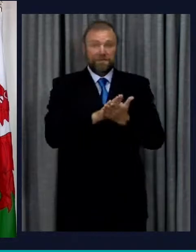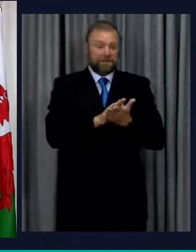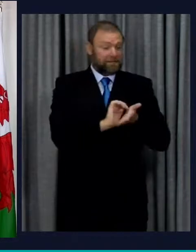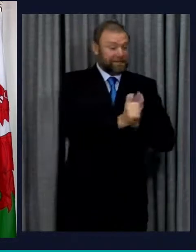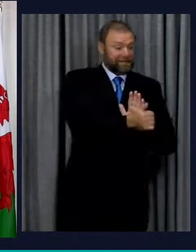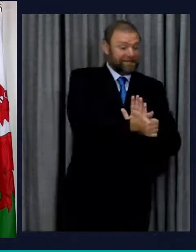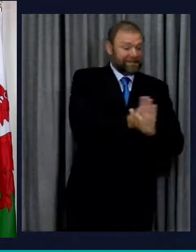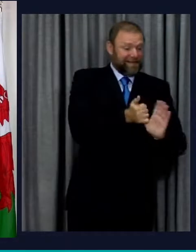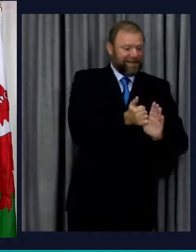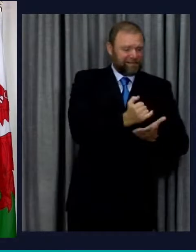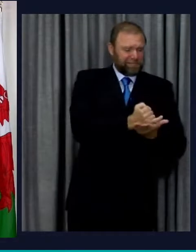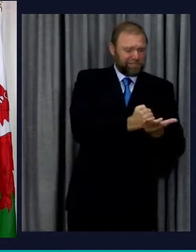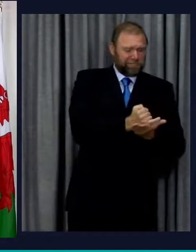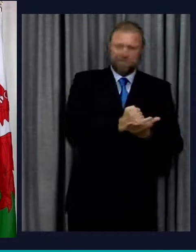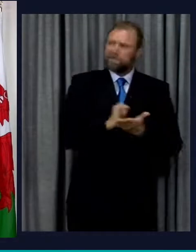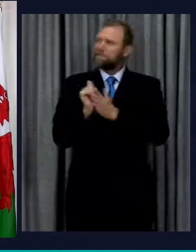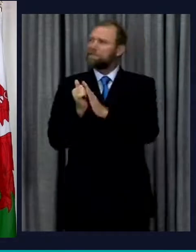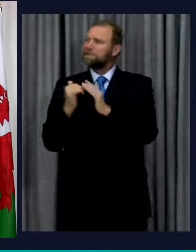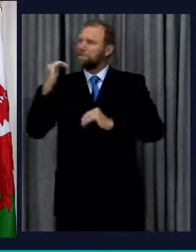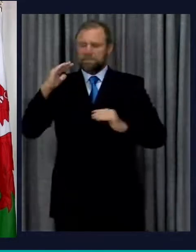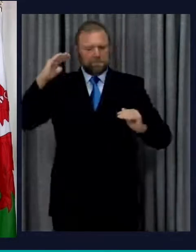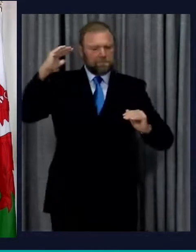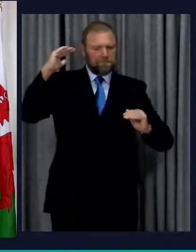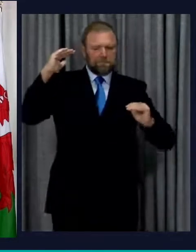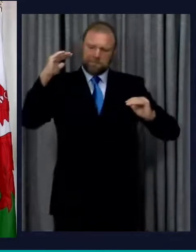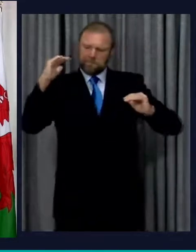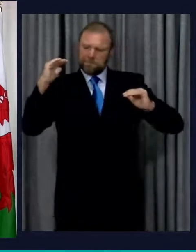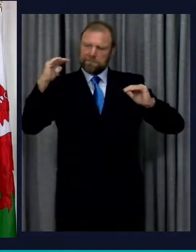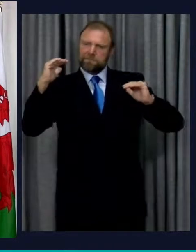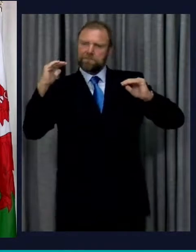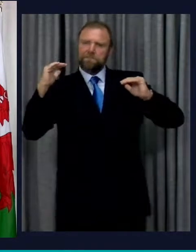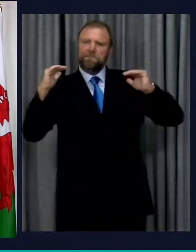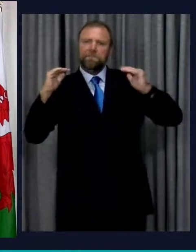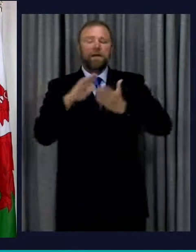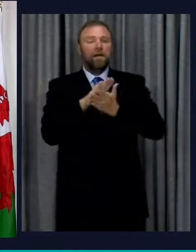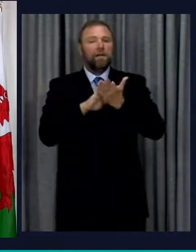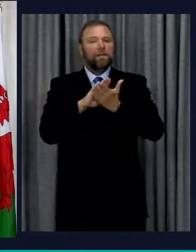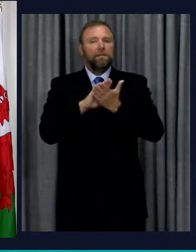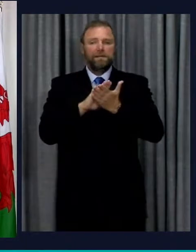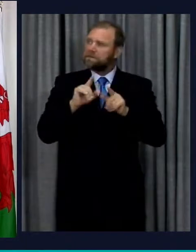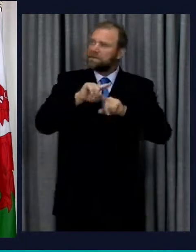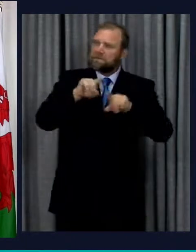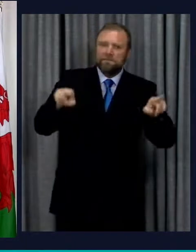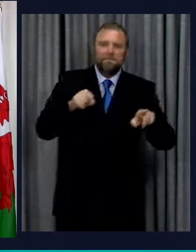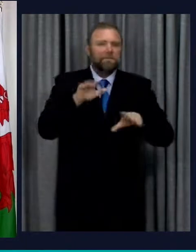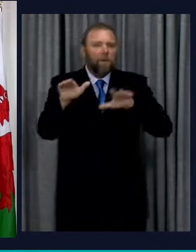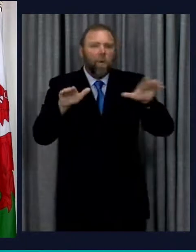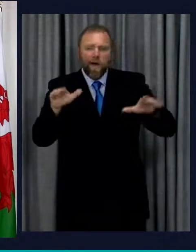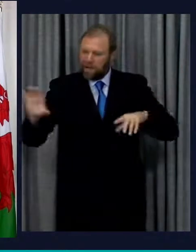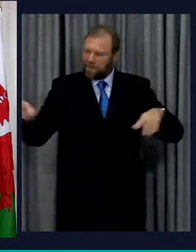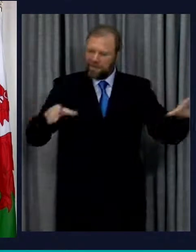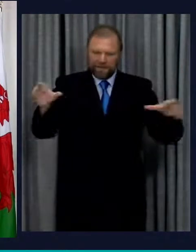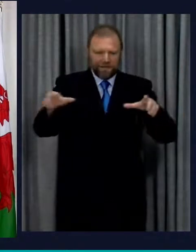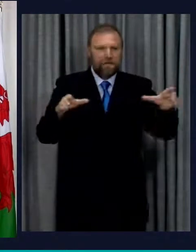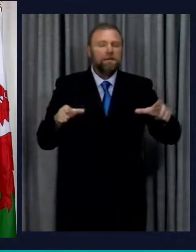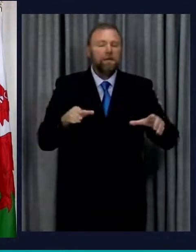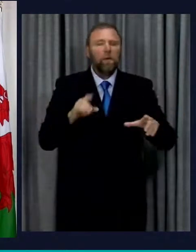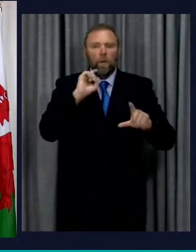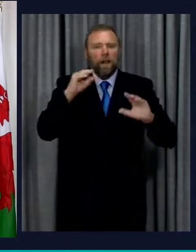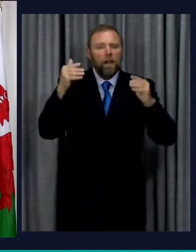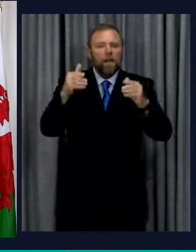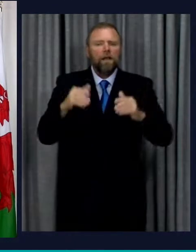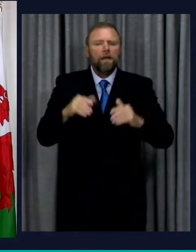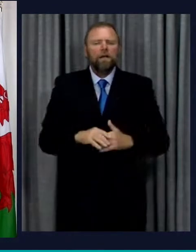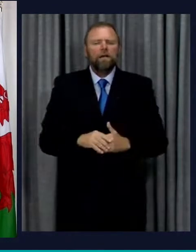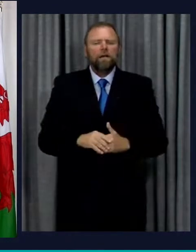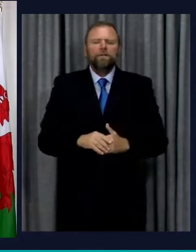divide with a focus on those furthest away from the labour market. I want our support to accelerate the